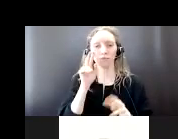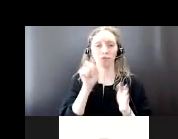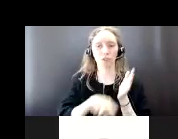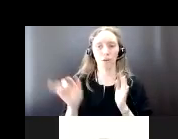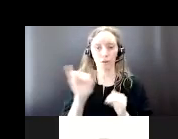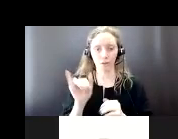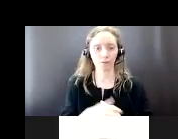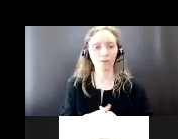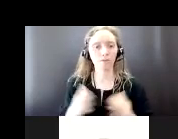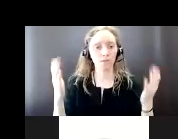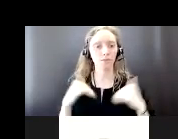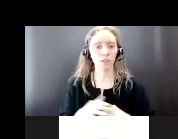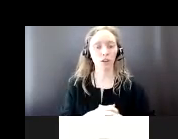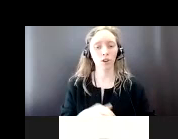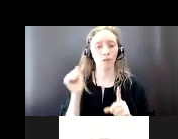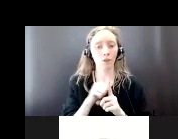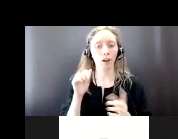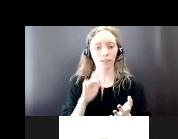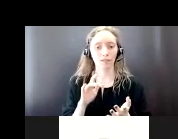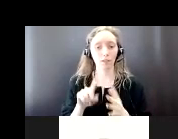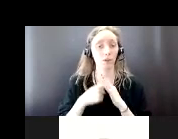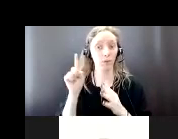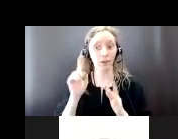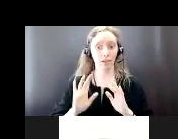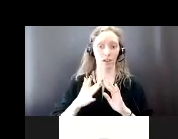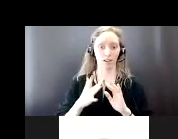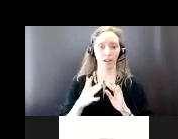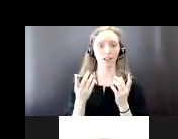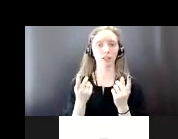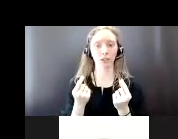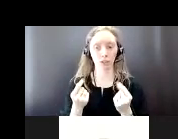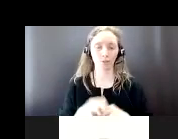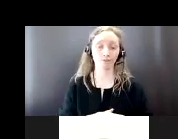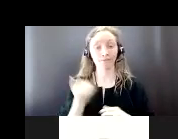online. A lot of times they'll go to, let's say, Google and do a search.